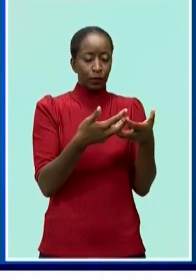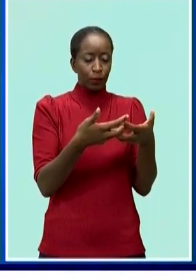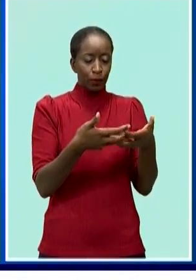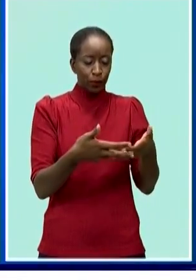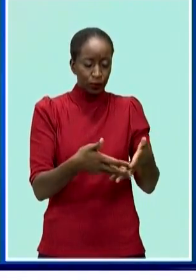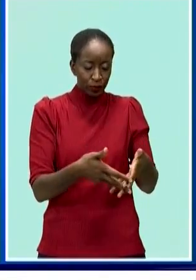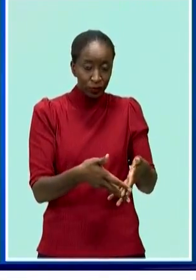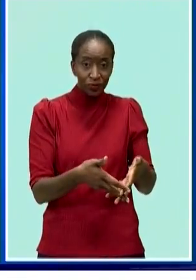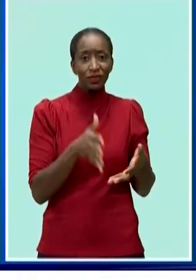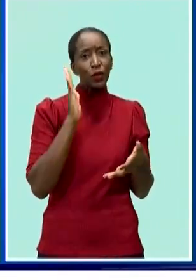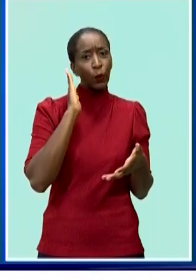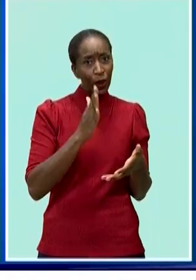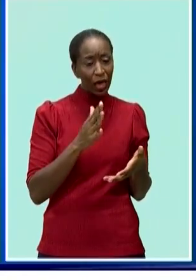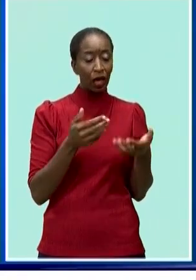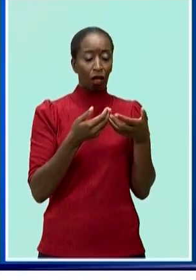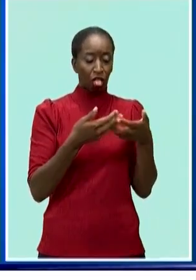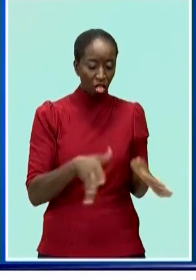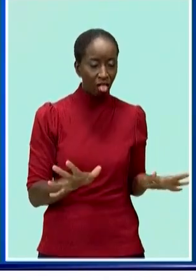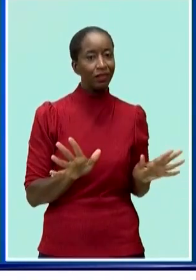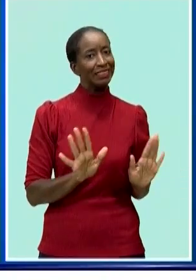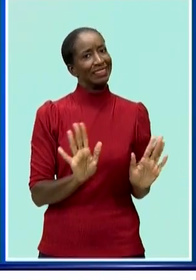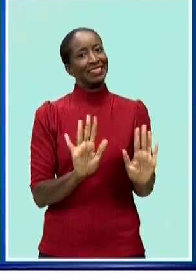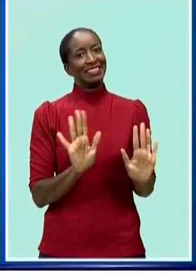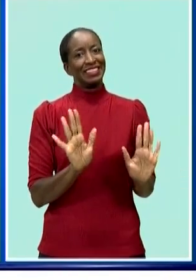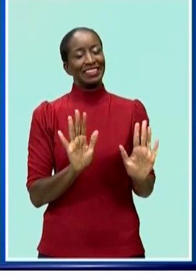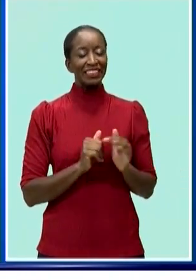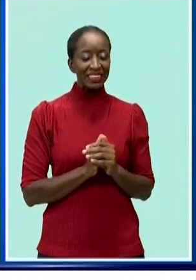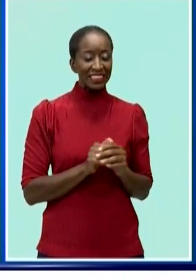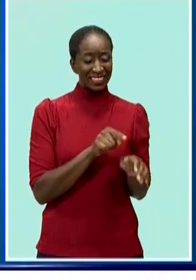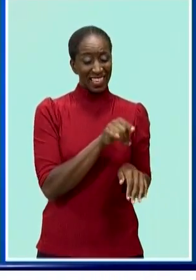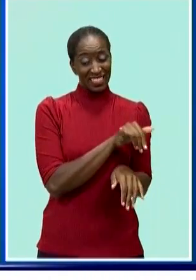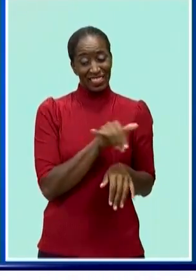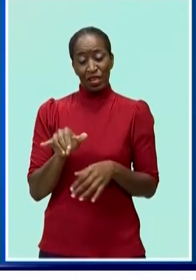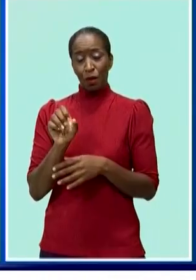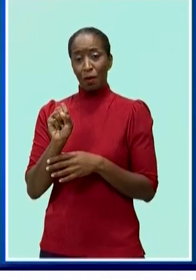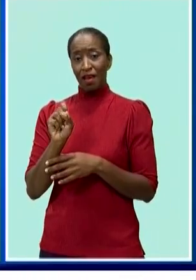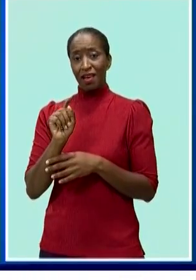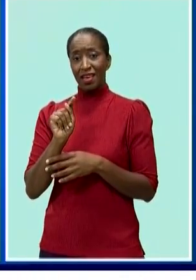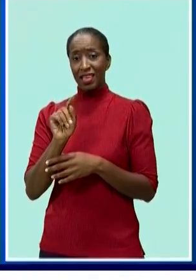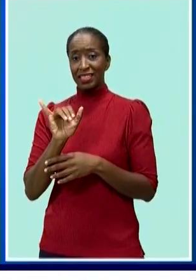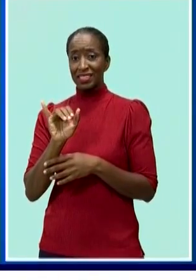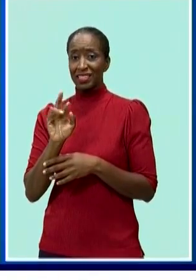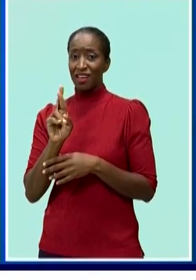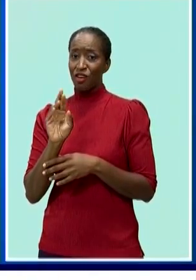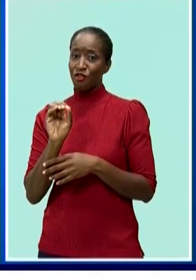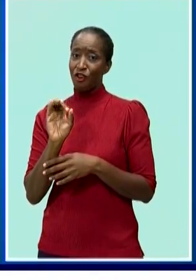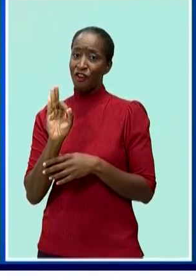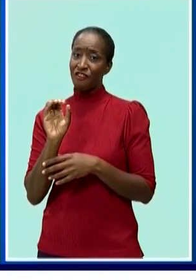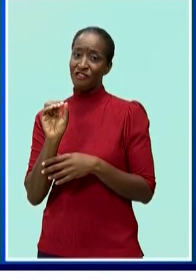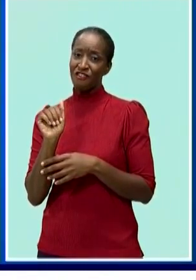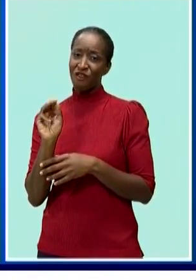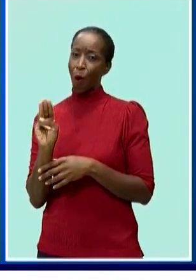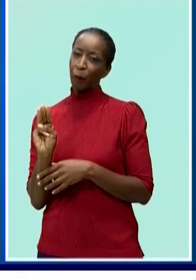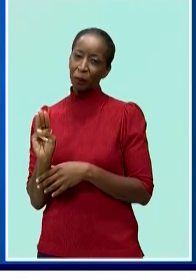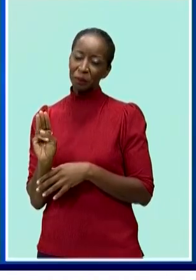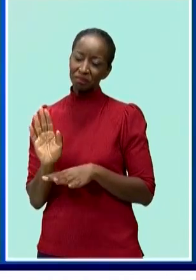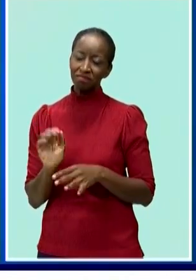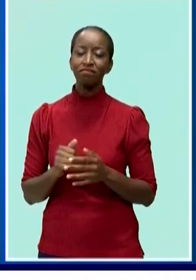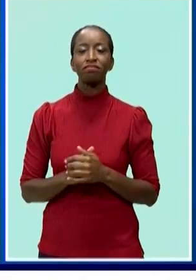behave a little different from the thing. The other thing that impacts on it, just go back, is the